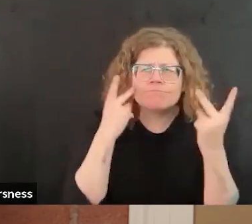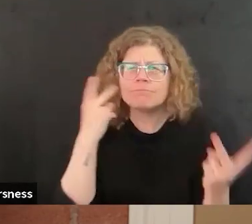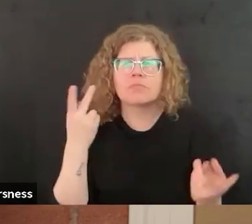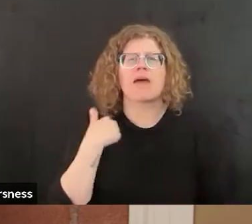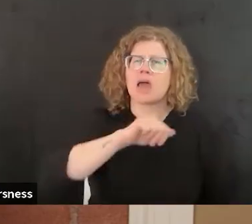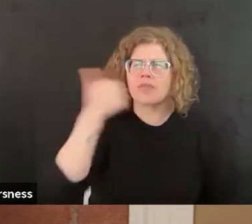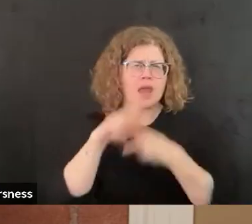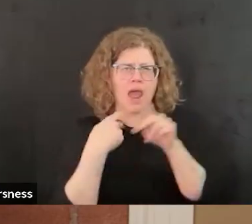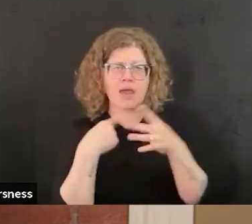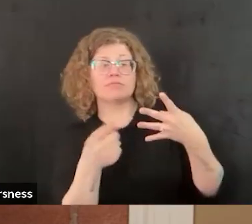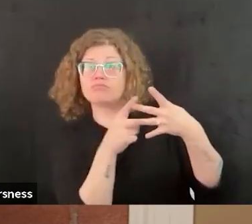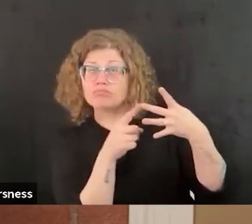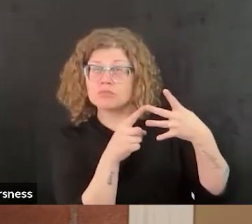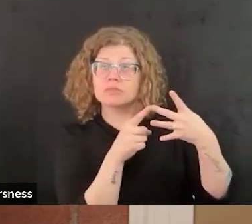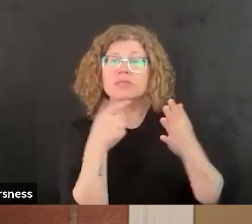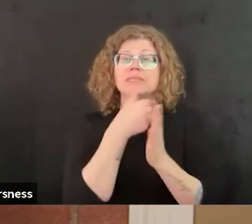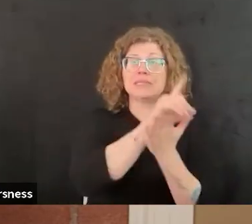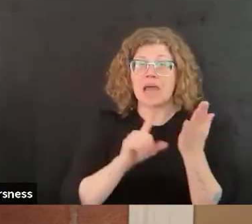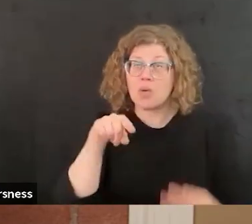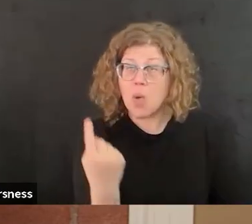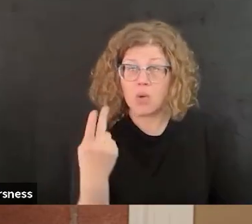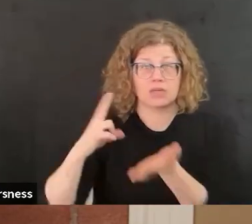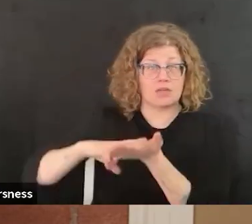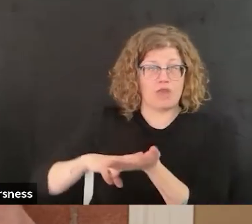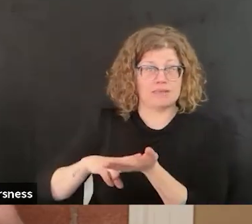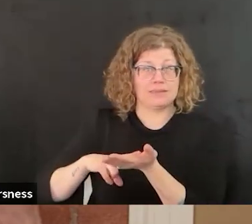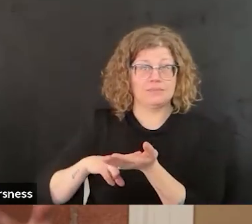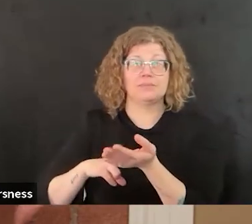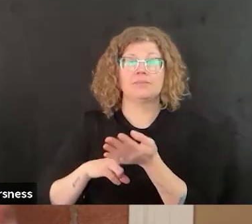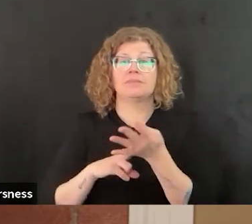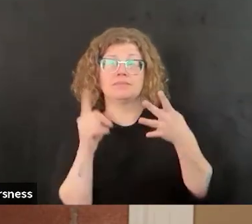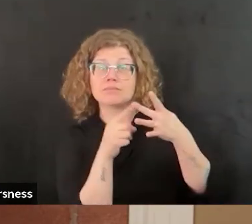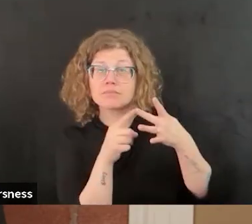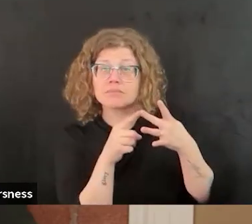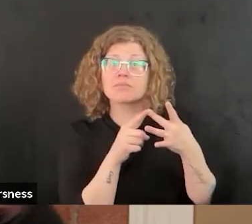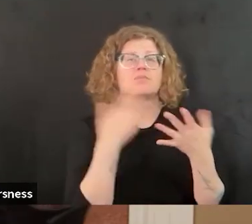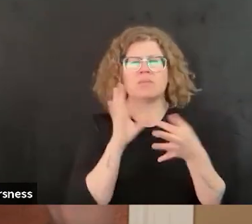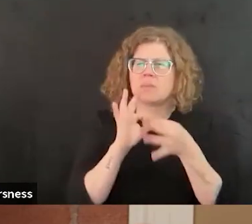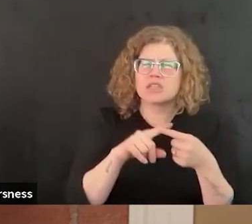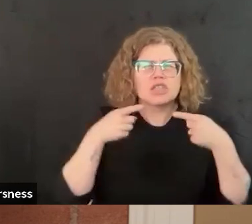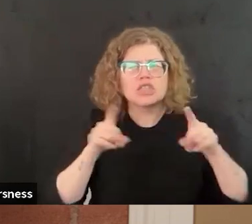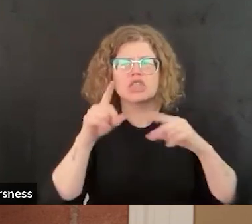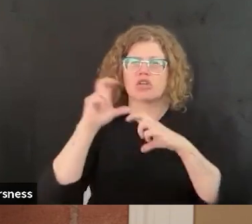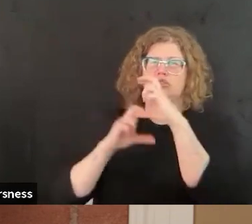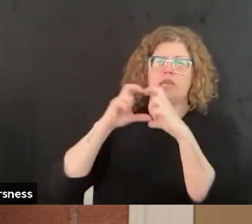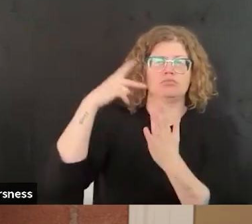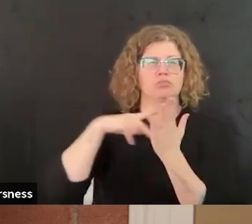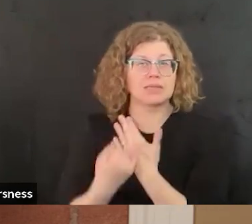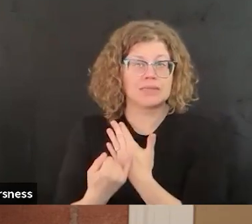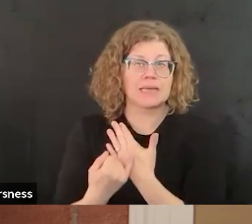common in the public art realm is what's called a design-only contract. So what happens with that is often within a